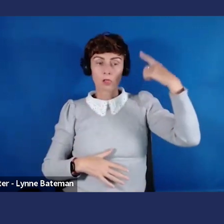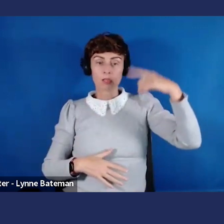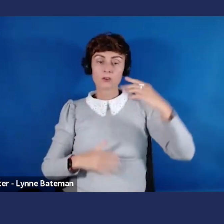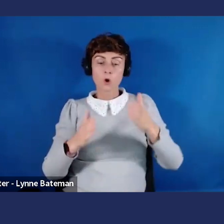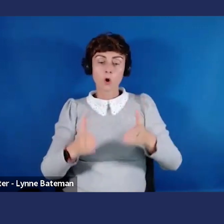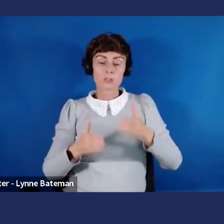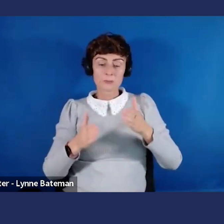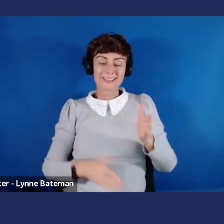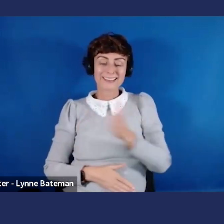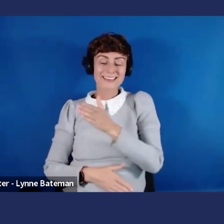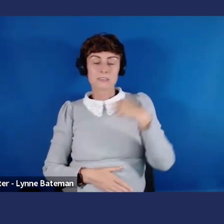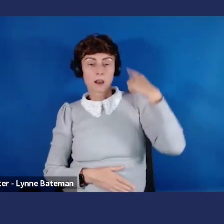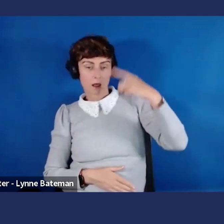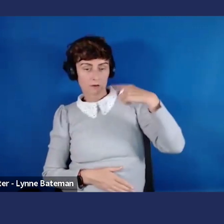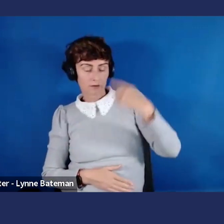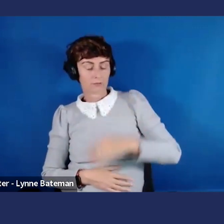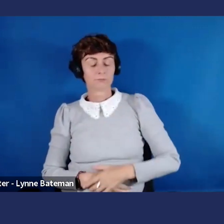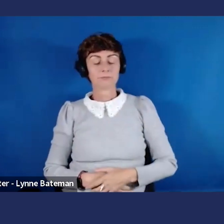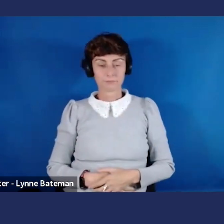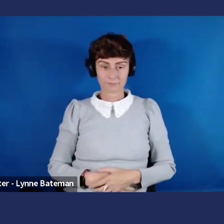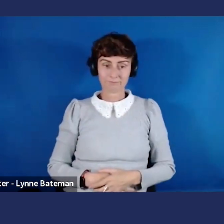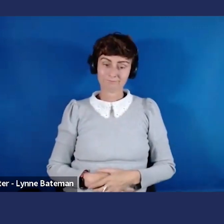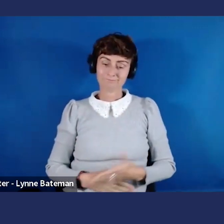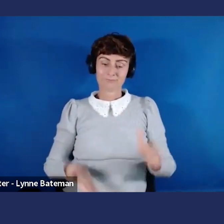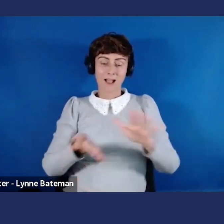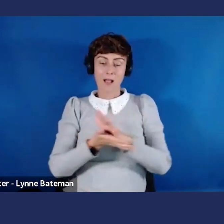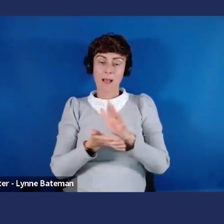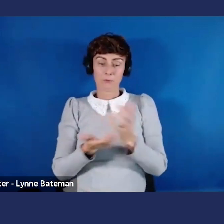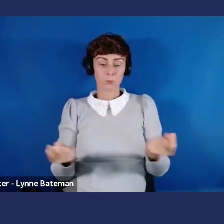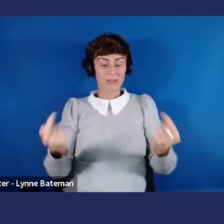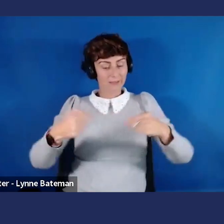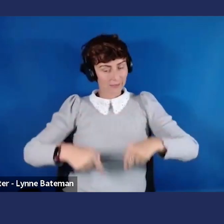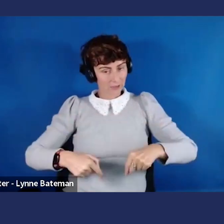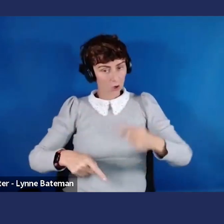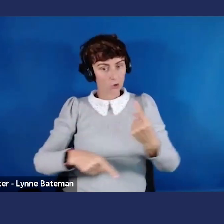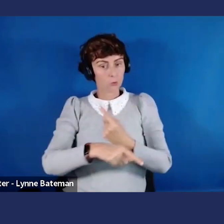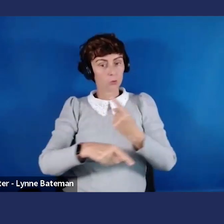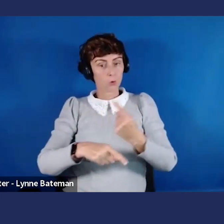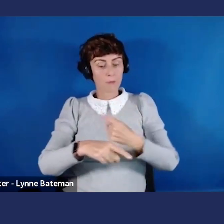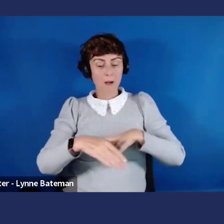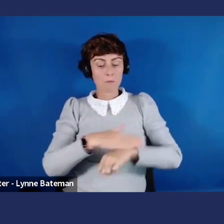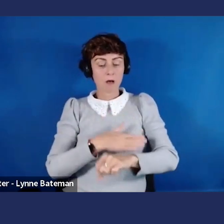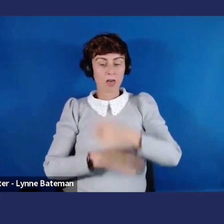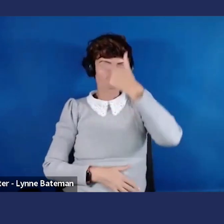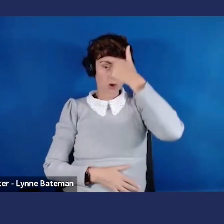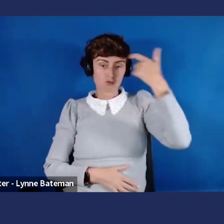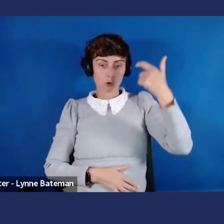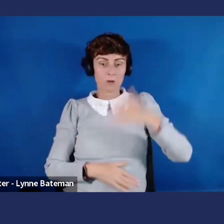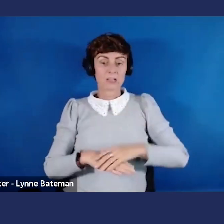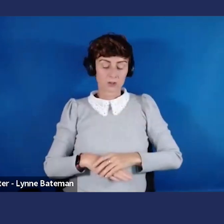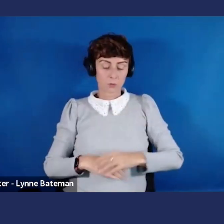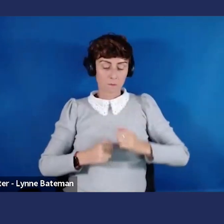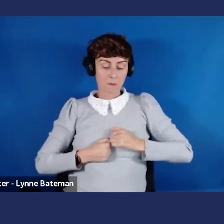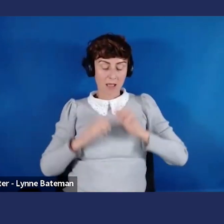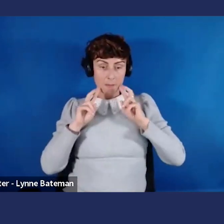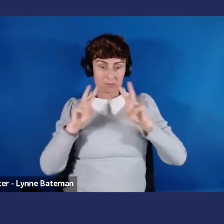London. It's a pleasure to be here to talk to you about birth trauma from a clinical perspective. I